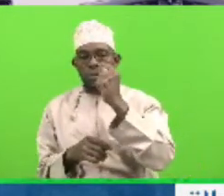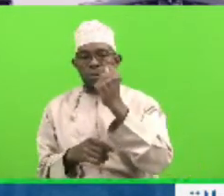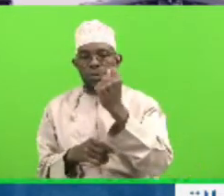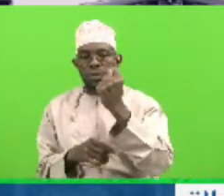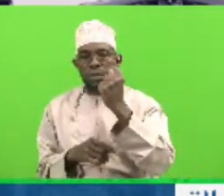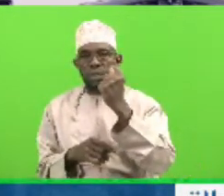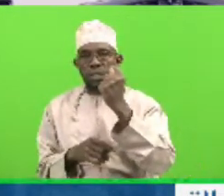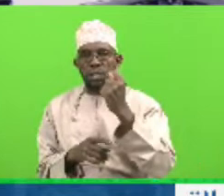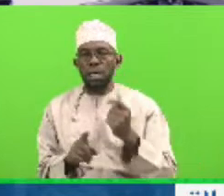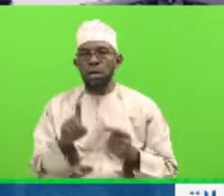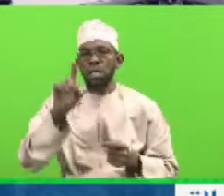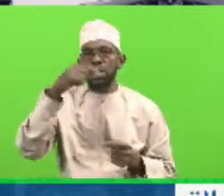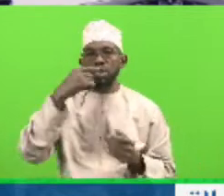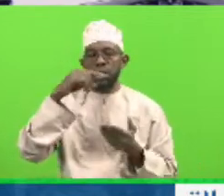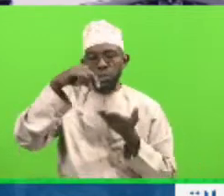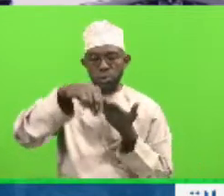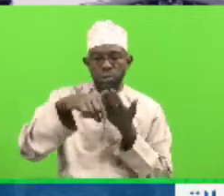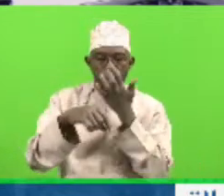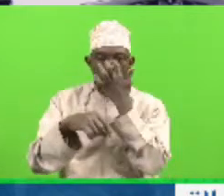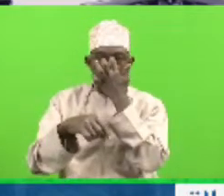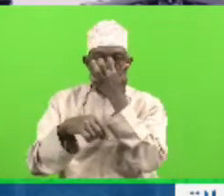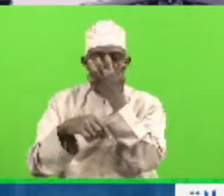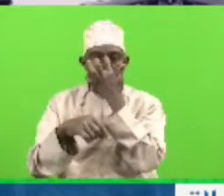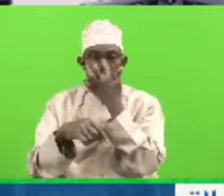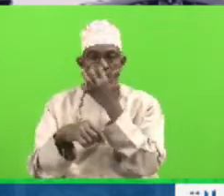Allah says in the Holy Quran,